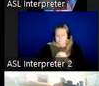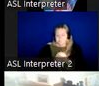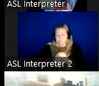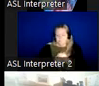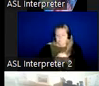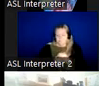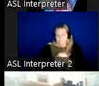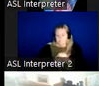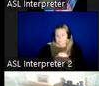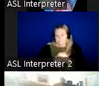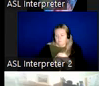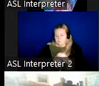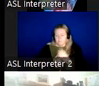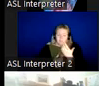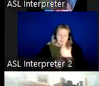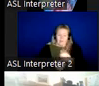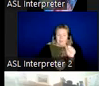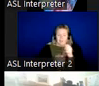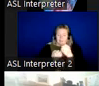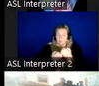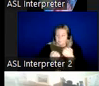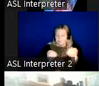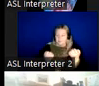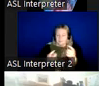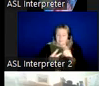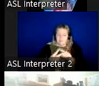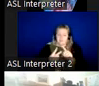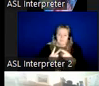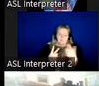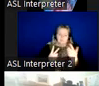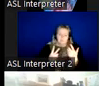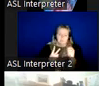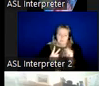Yeah, so like any of your devices, as well as,